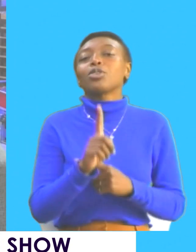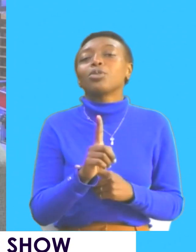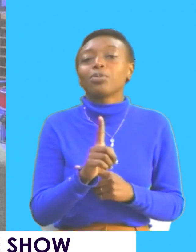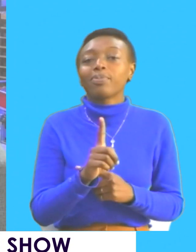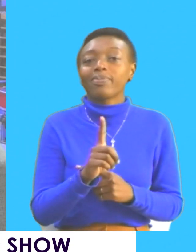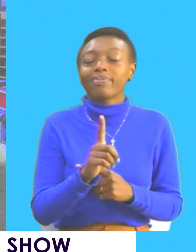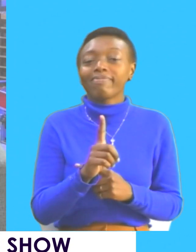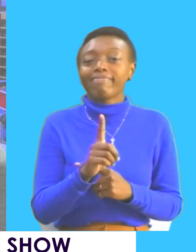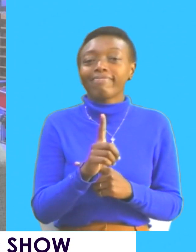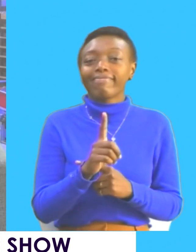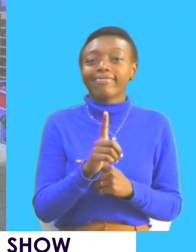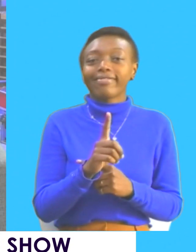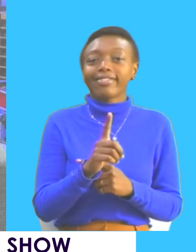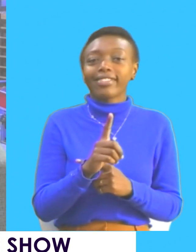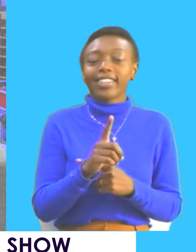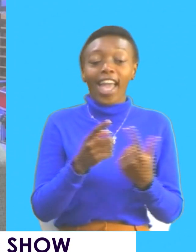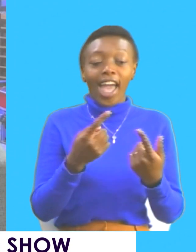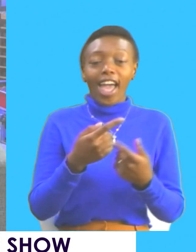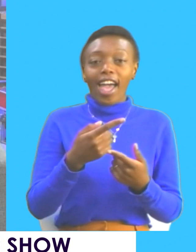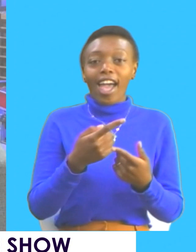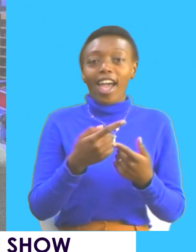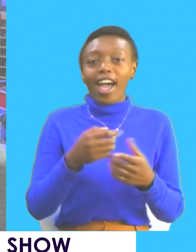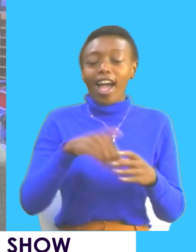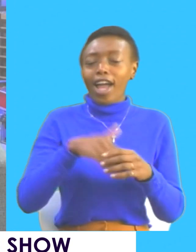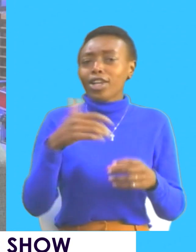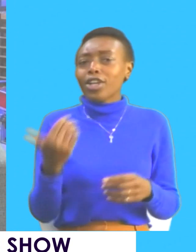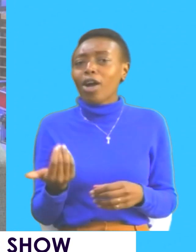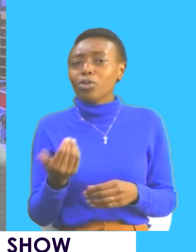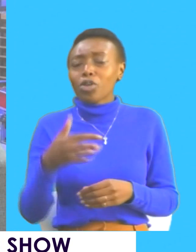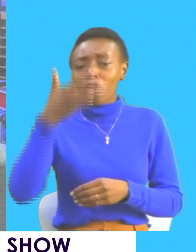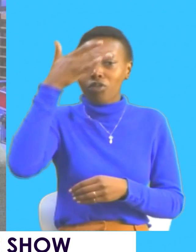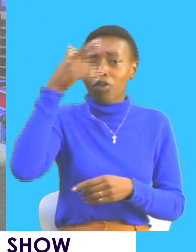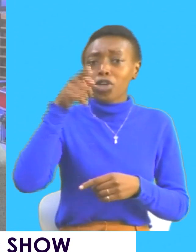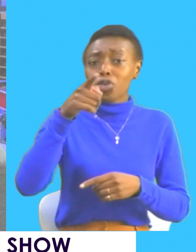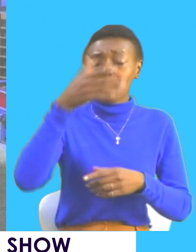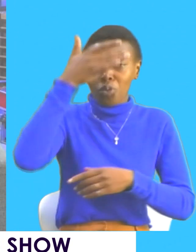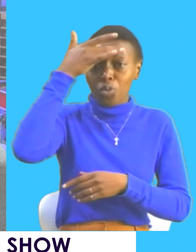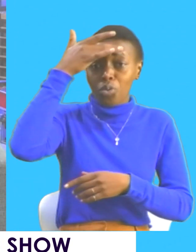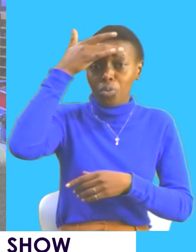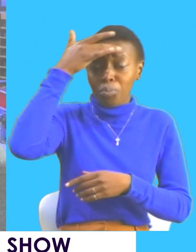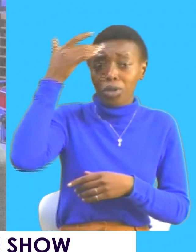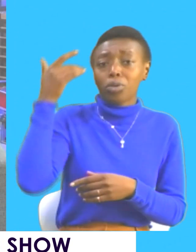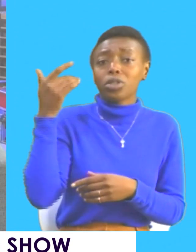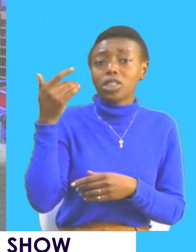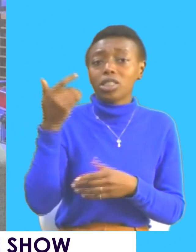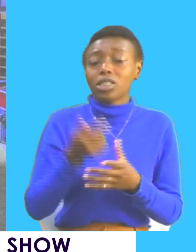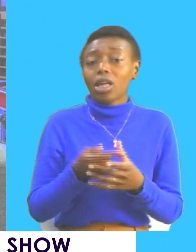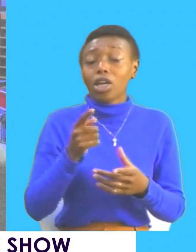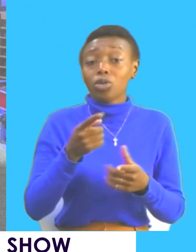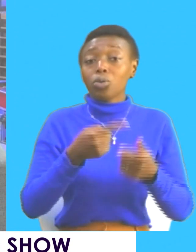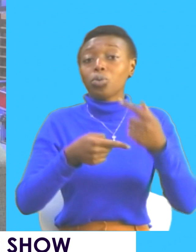not out of you that your excellence lies. It is on the inside of you. Let me put it this